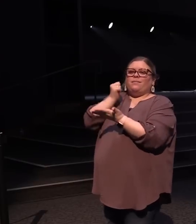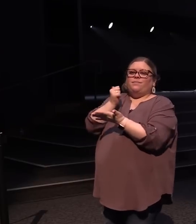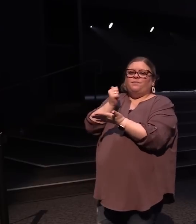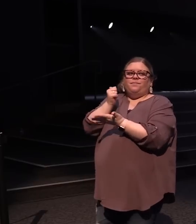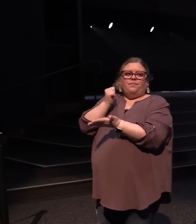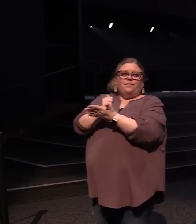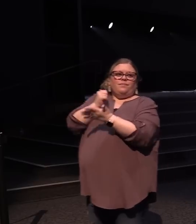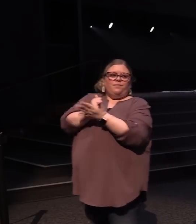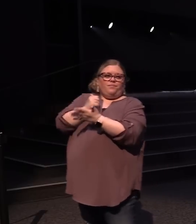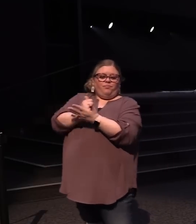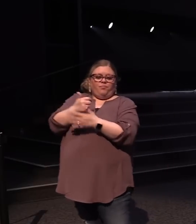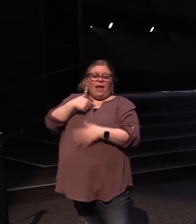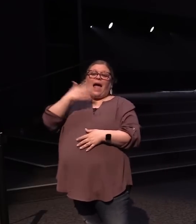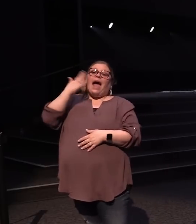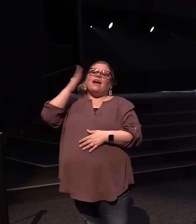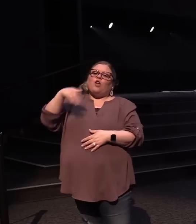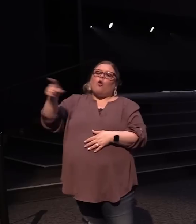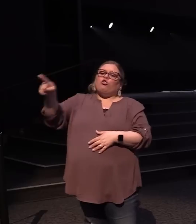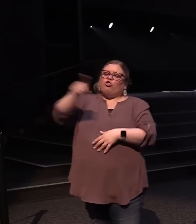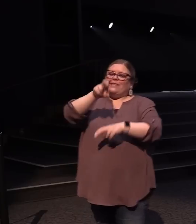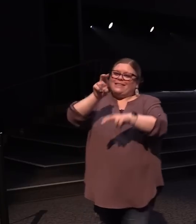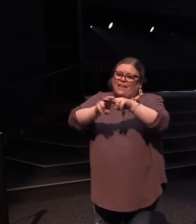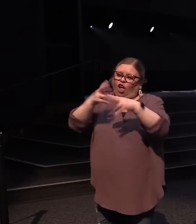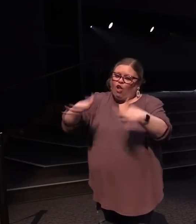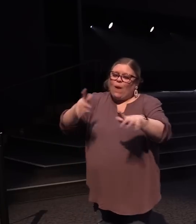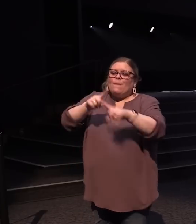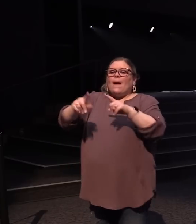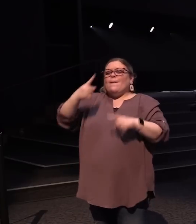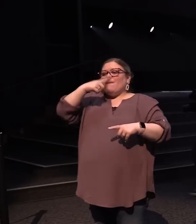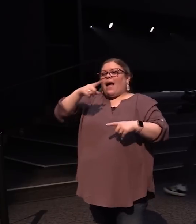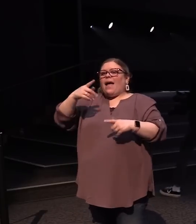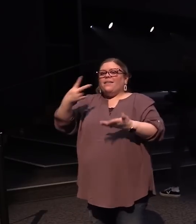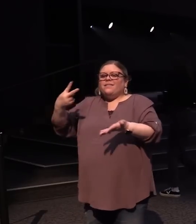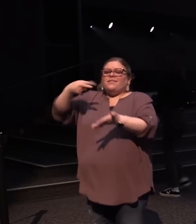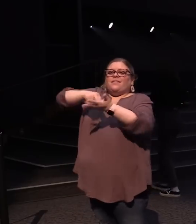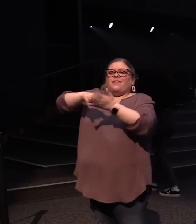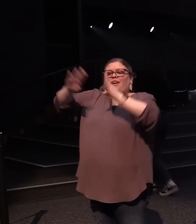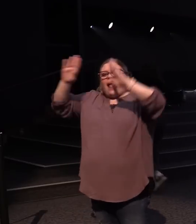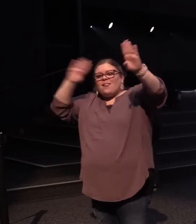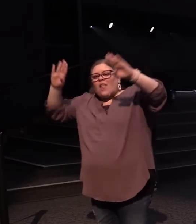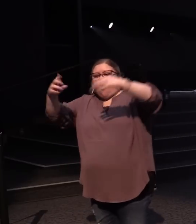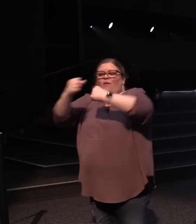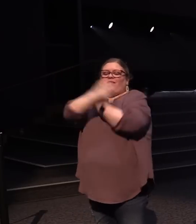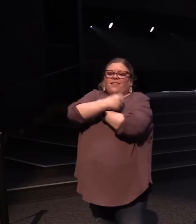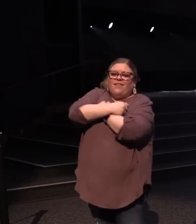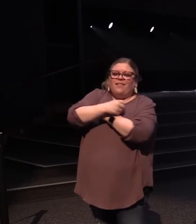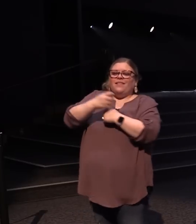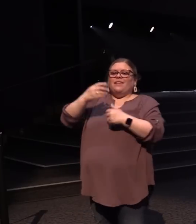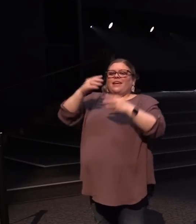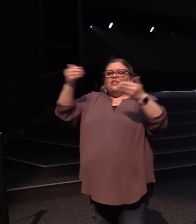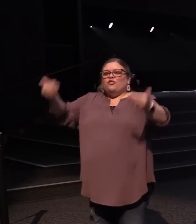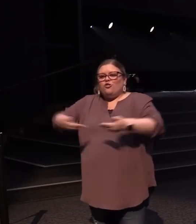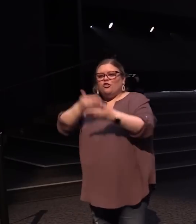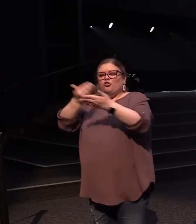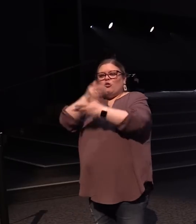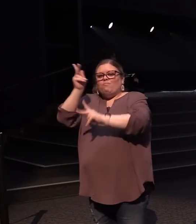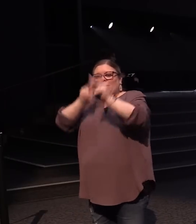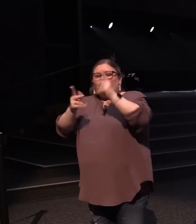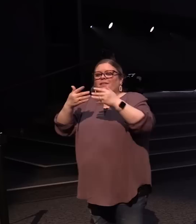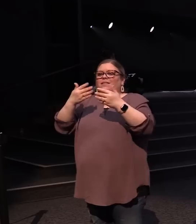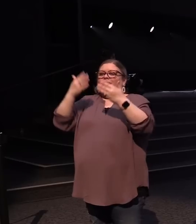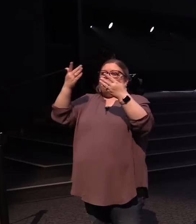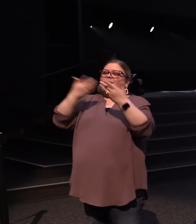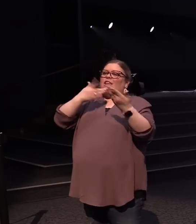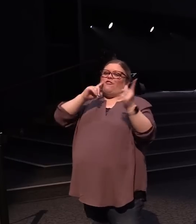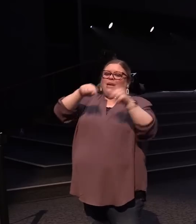amen, amen. Well, I know you're seated, but just take a minute, greet those around you, introduce yourself, tell them your name. Thank you for being at Gateway